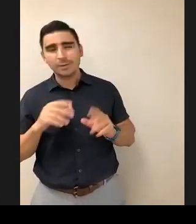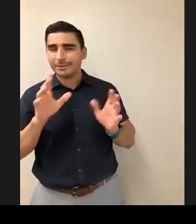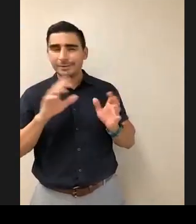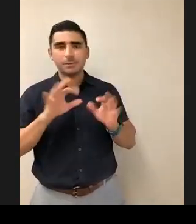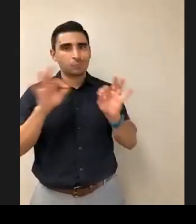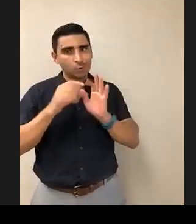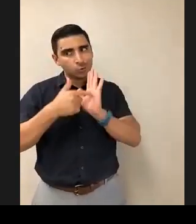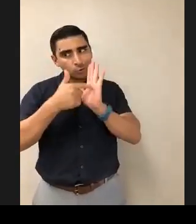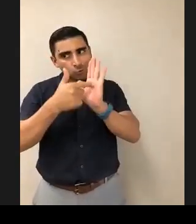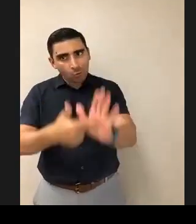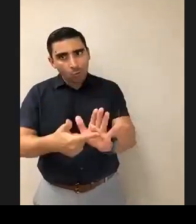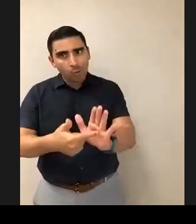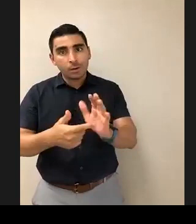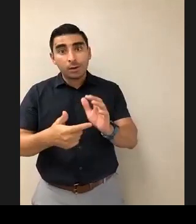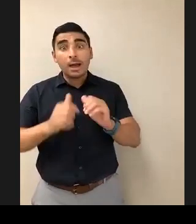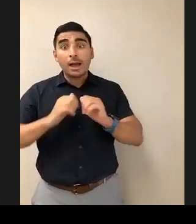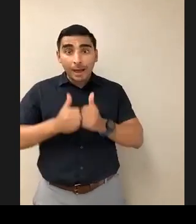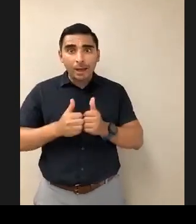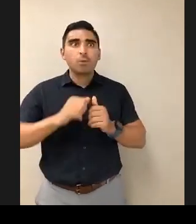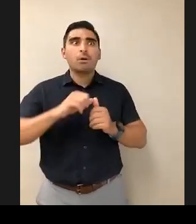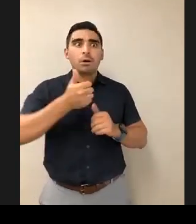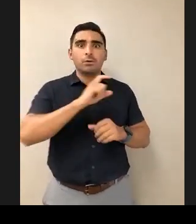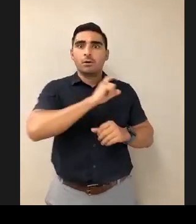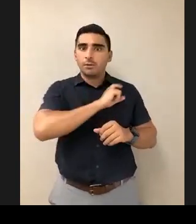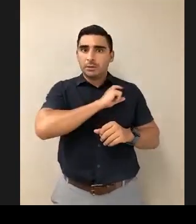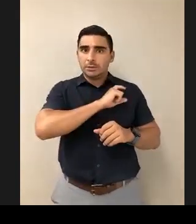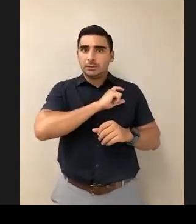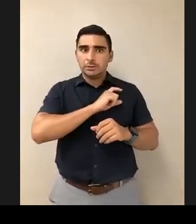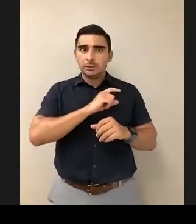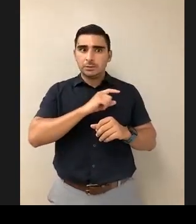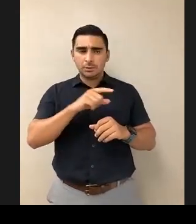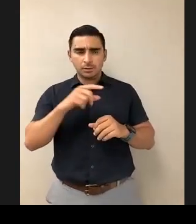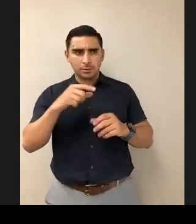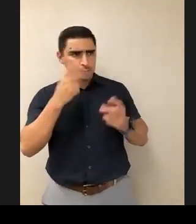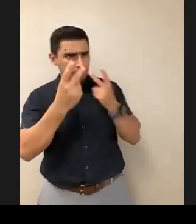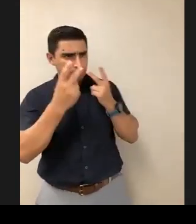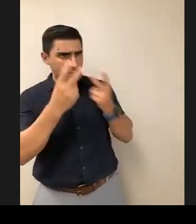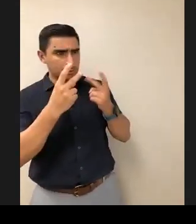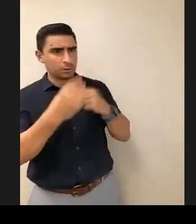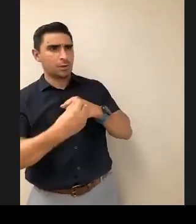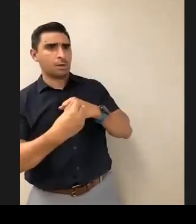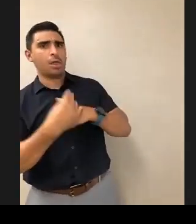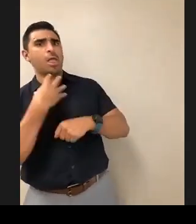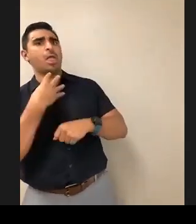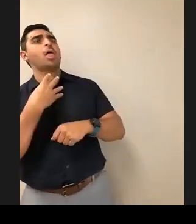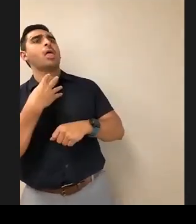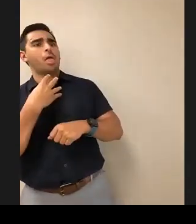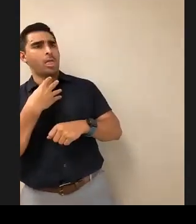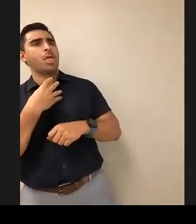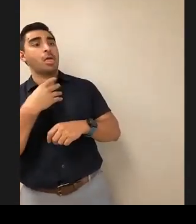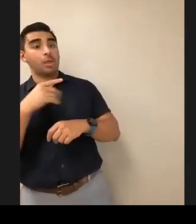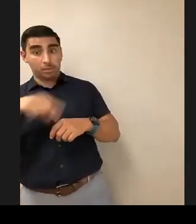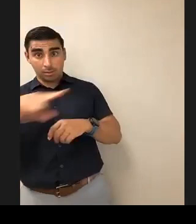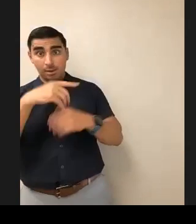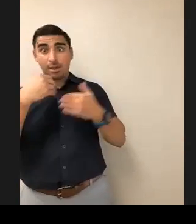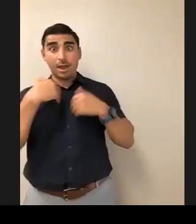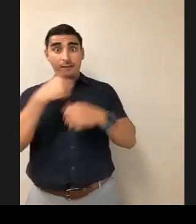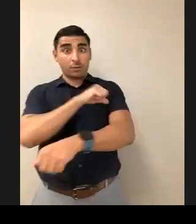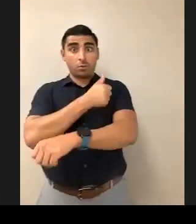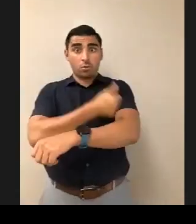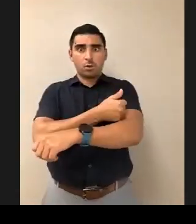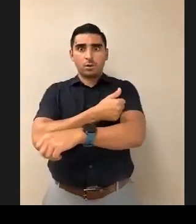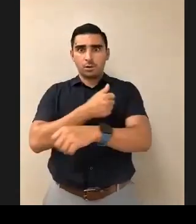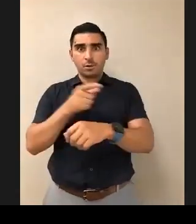is for them to be shown by other officers. And so it's about empowering those who are in positions of authority or those who are the